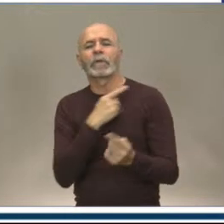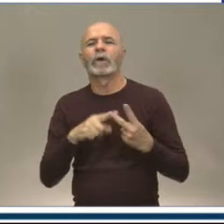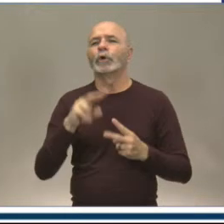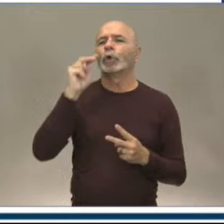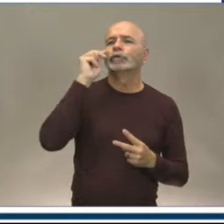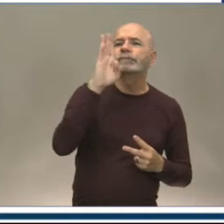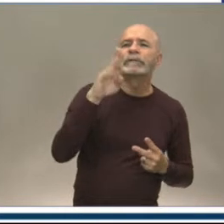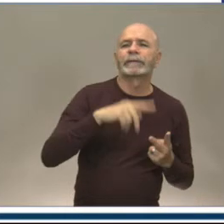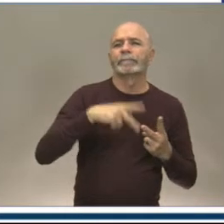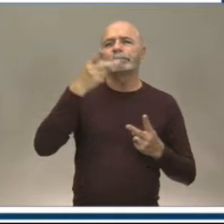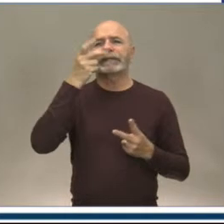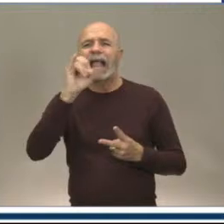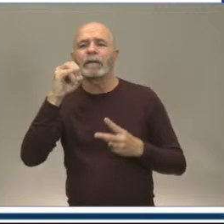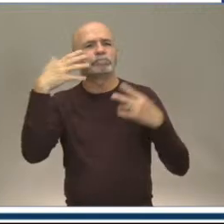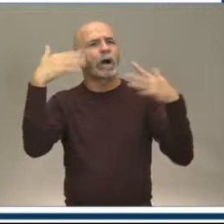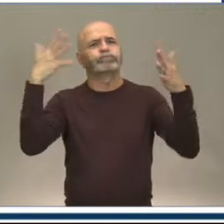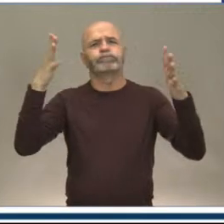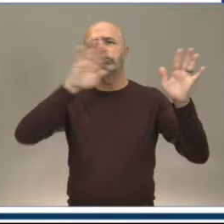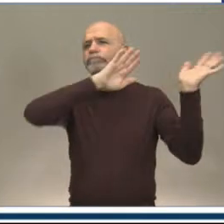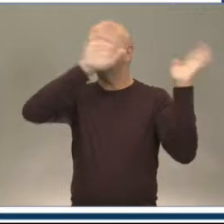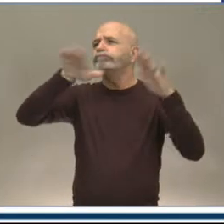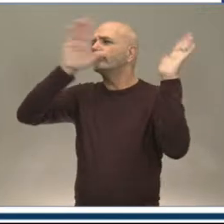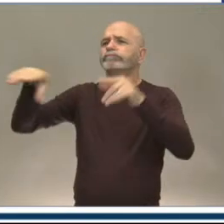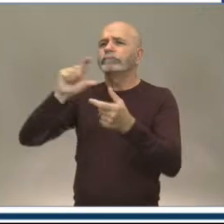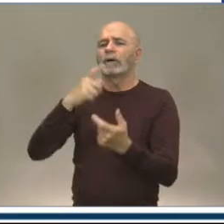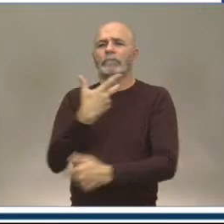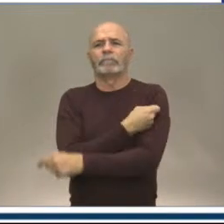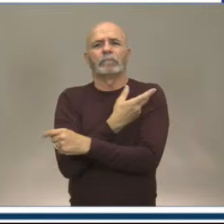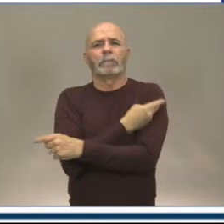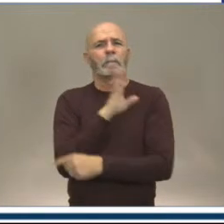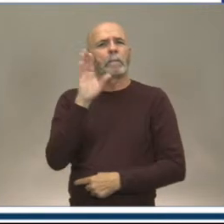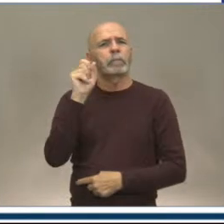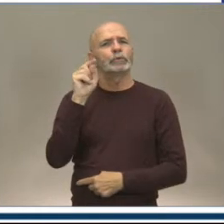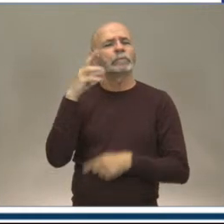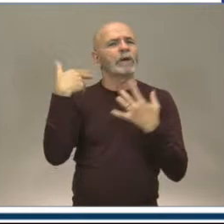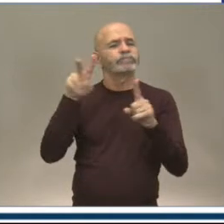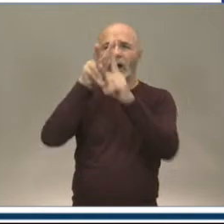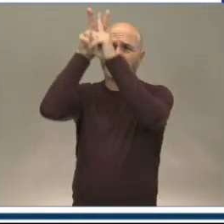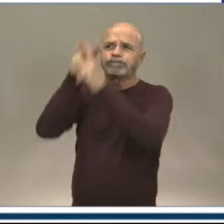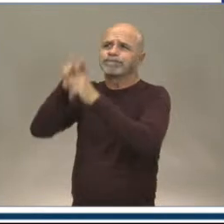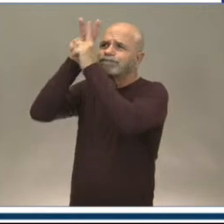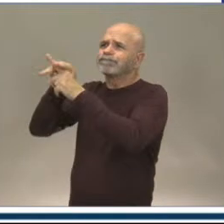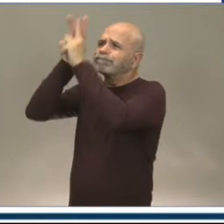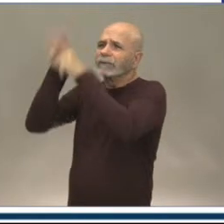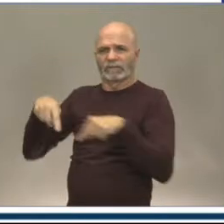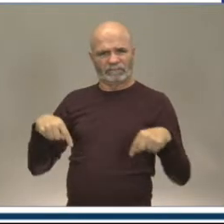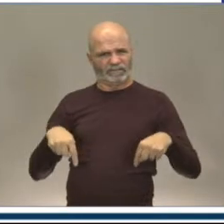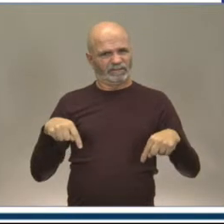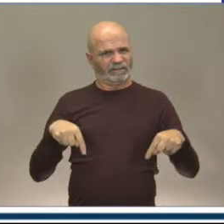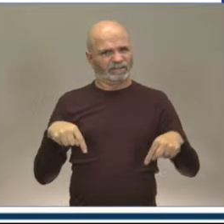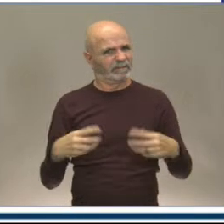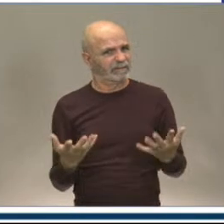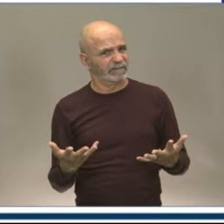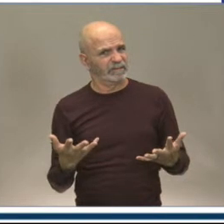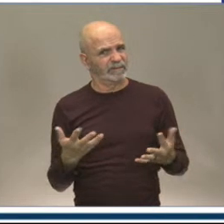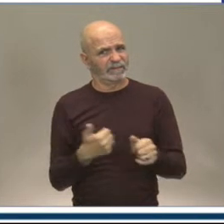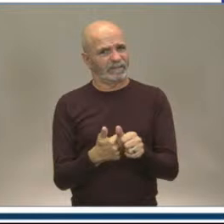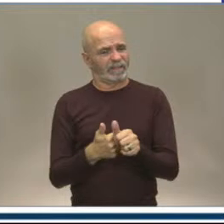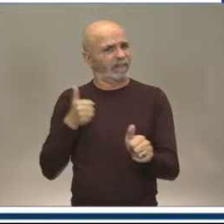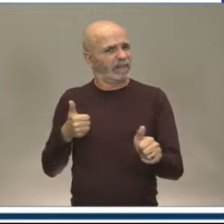their vaccines and have their booking programs on the go. I'm just wondering why the delay here or the